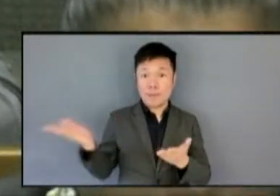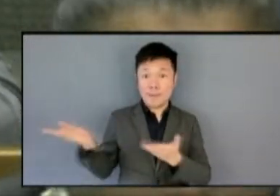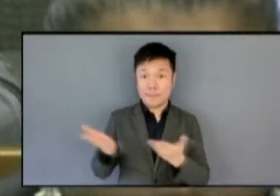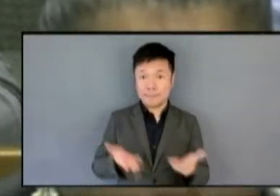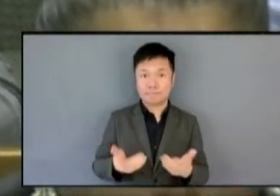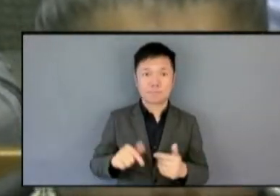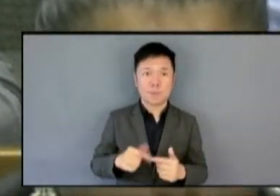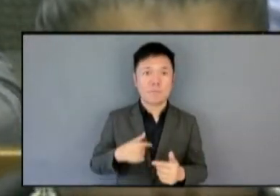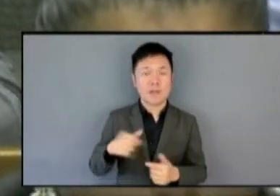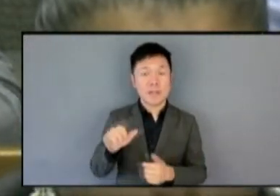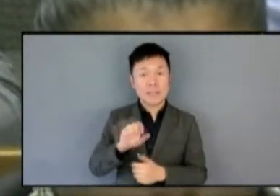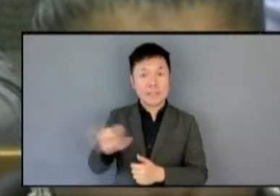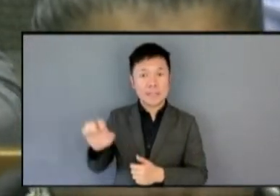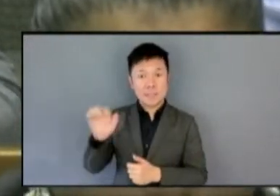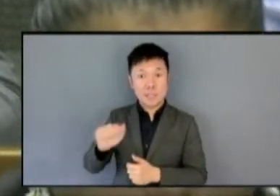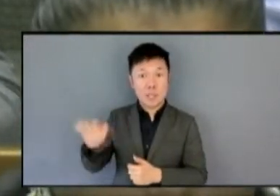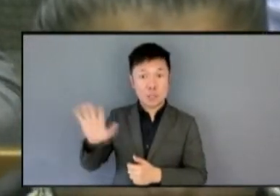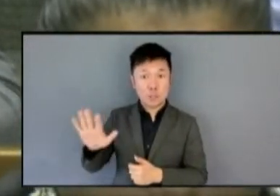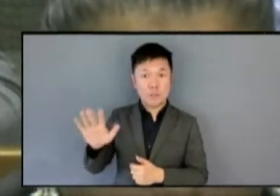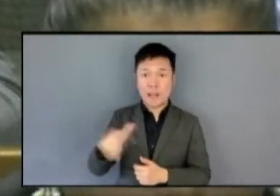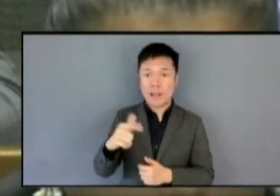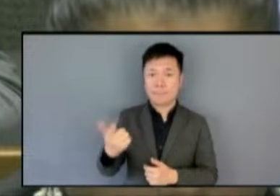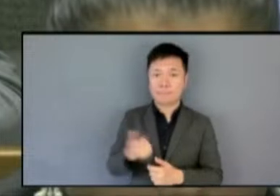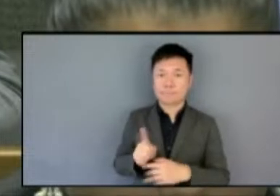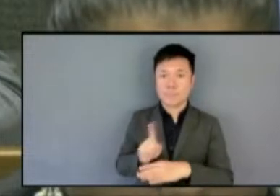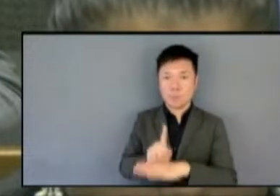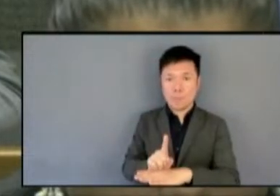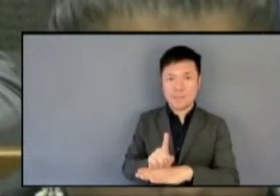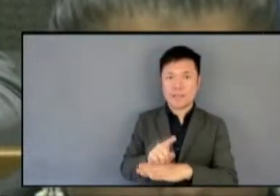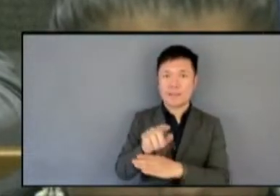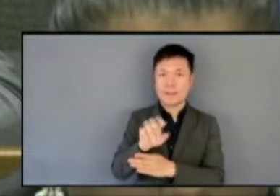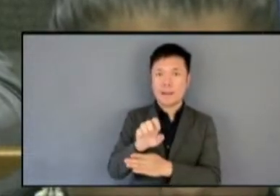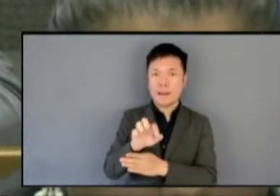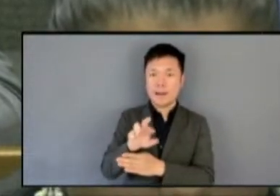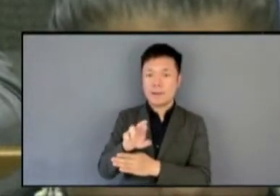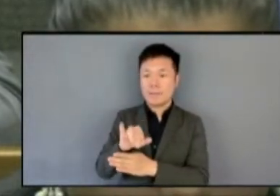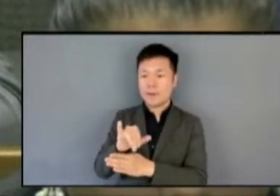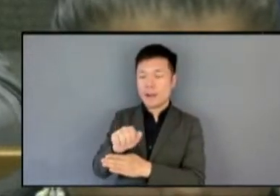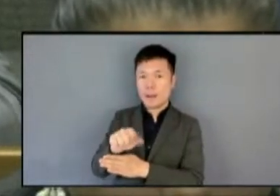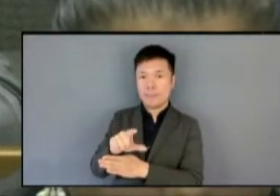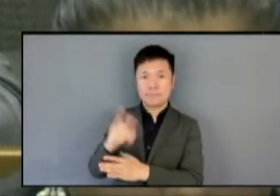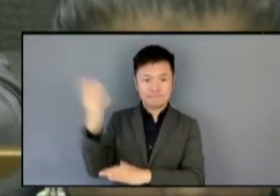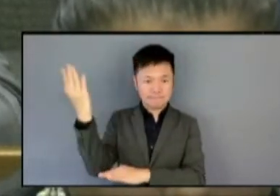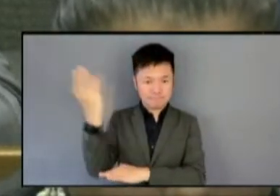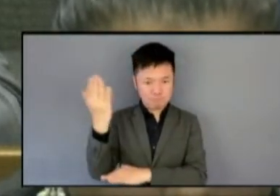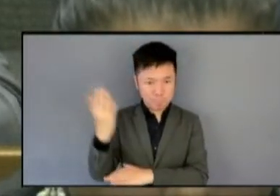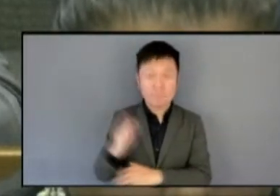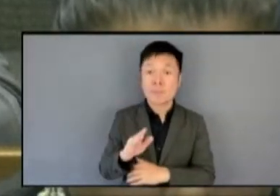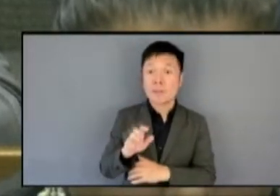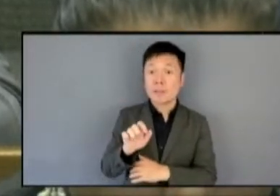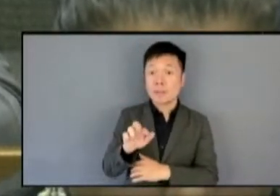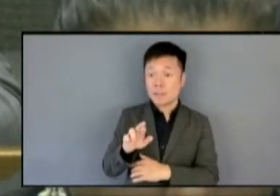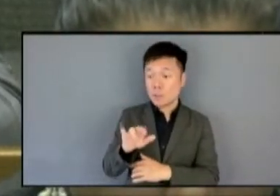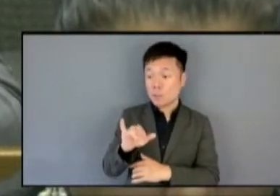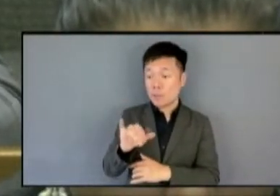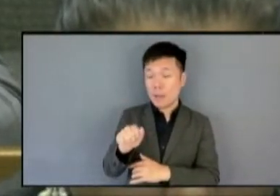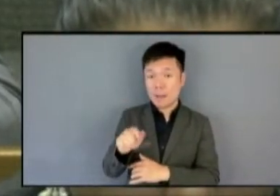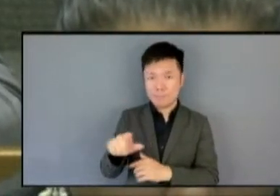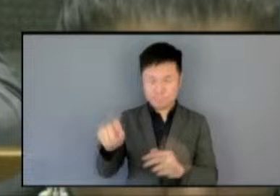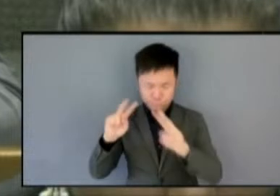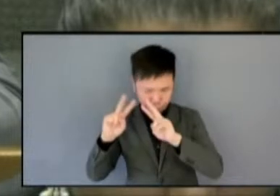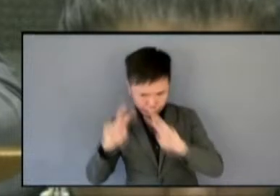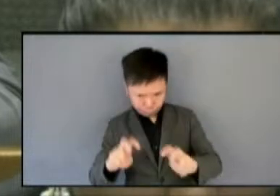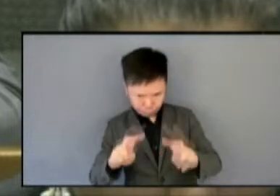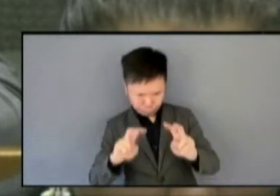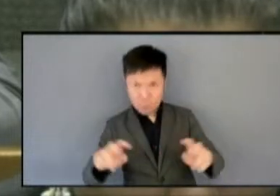is a great honor to speak on behalf of AREA at this important session. As an international research institution dedicated to